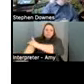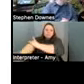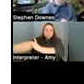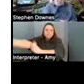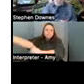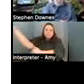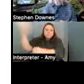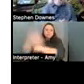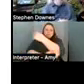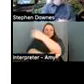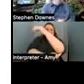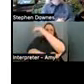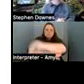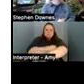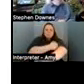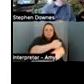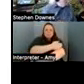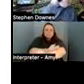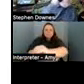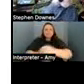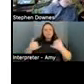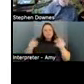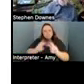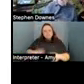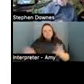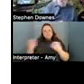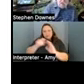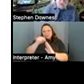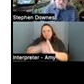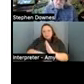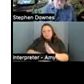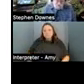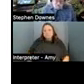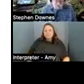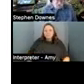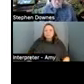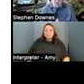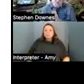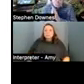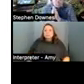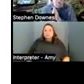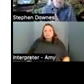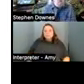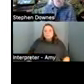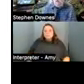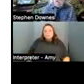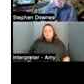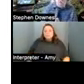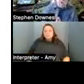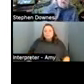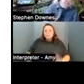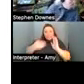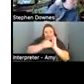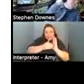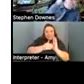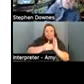now let's look at a little bit of this um because again i think i'm i may be speaking to